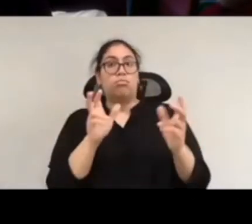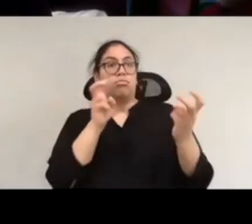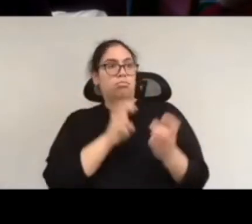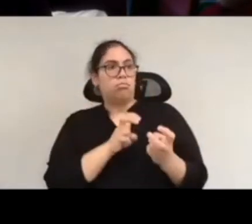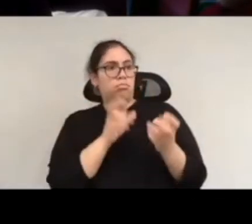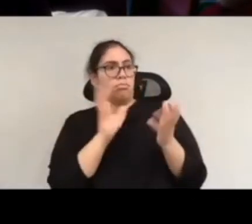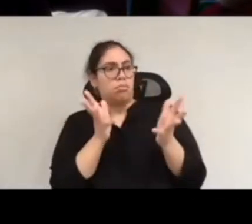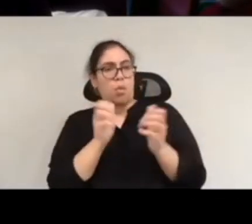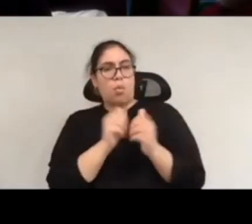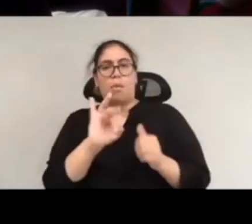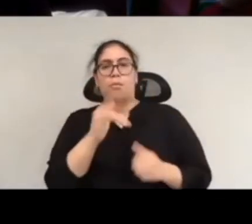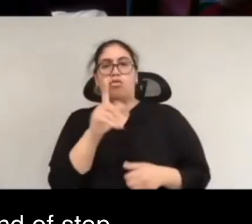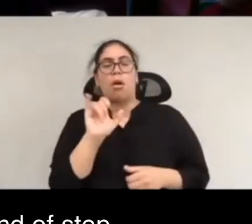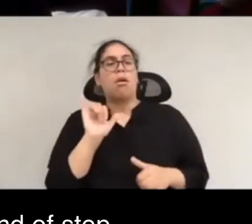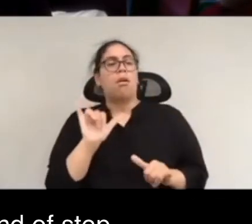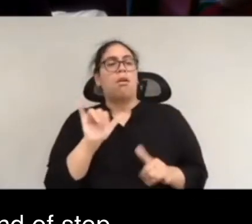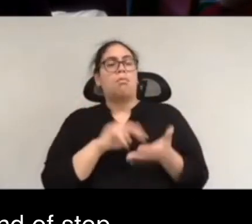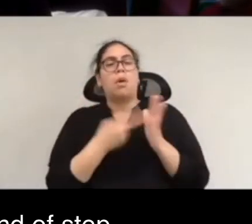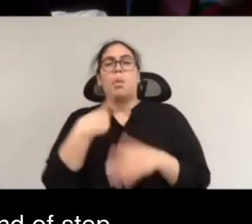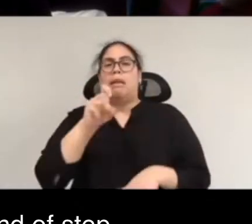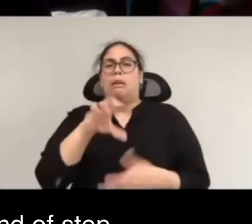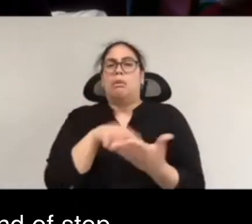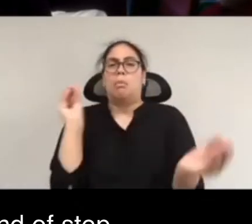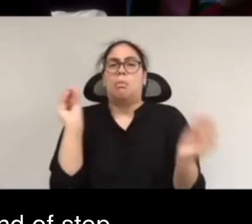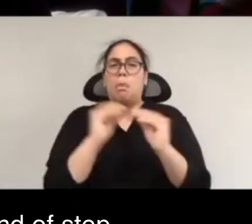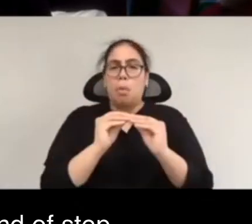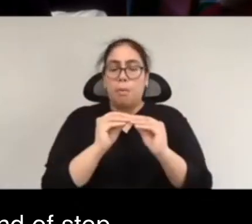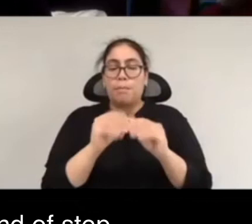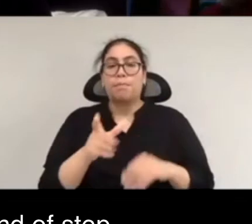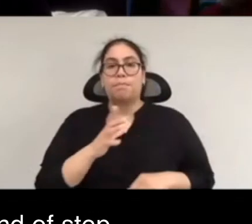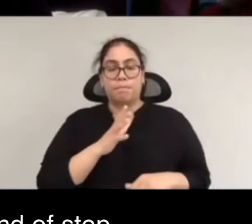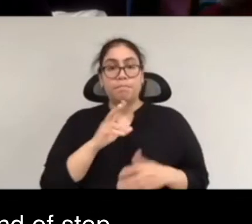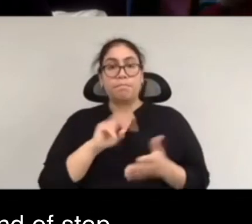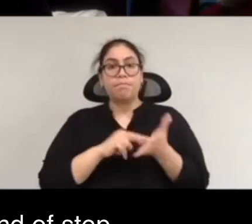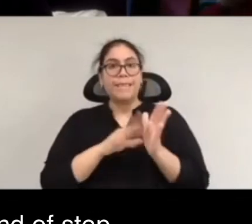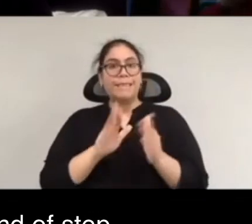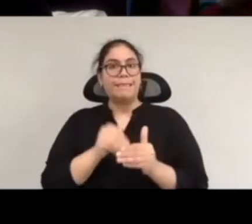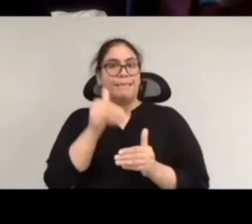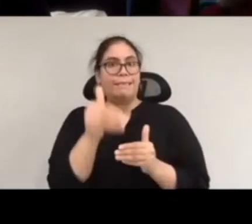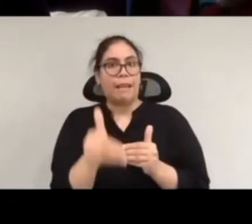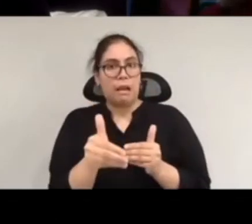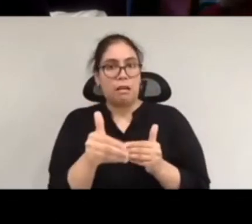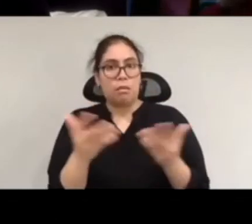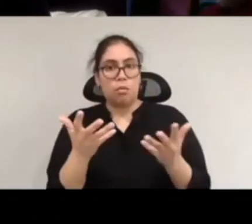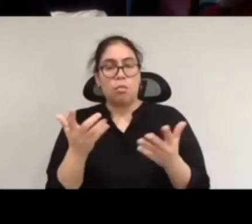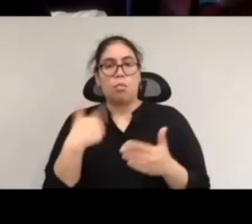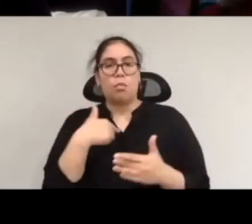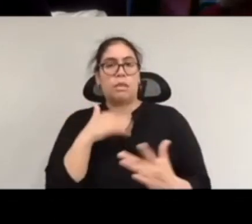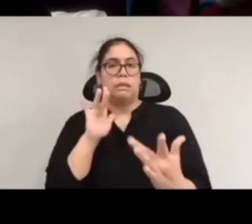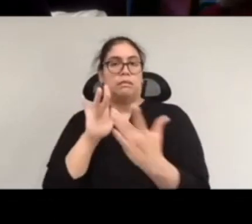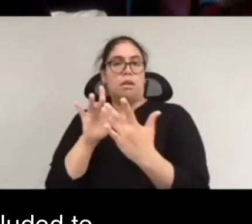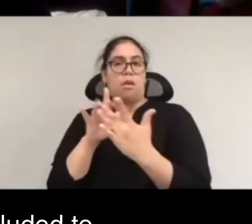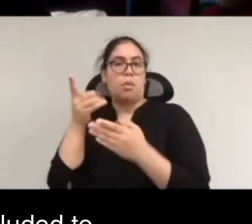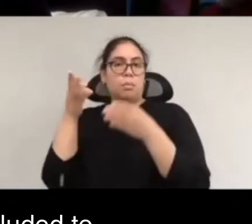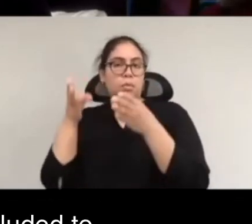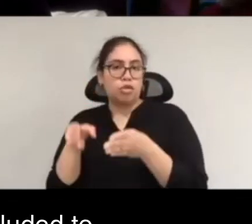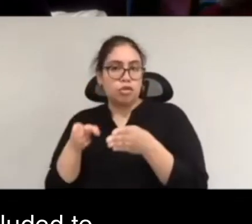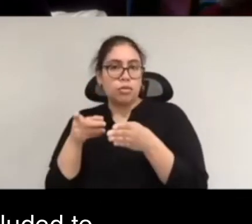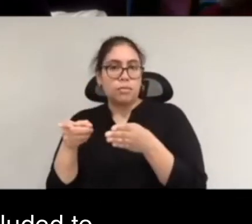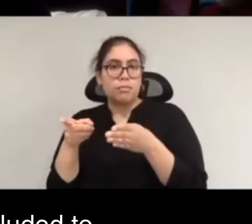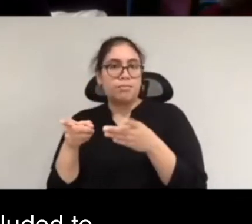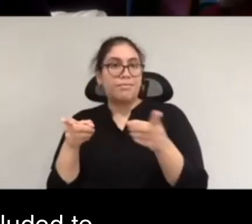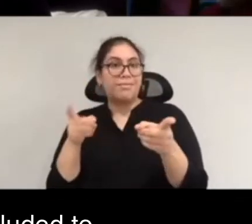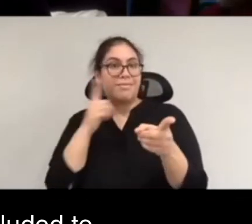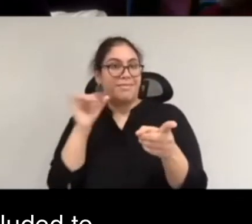more. So the next kind of step in our journey was coming in contact with an individual who, as Michelle alluded